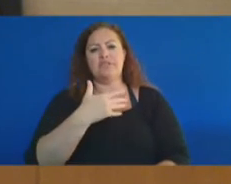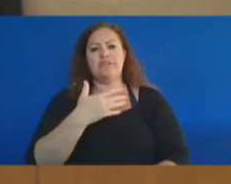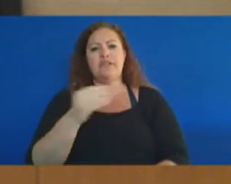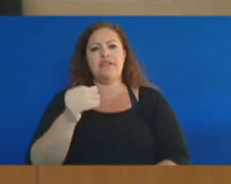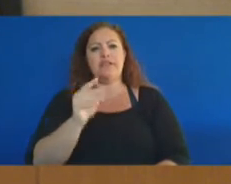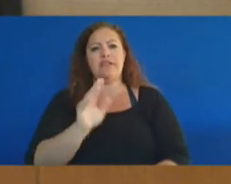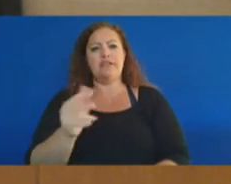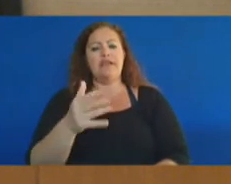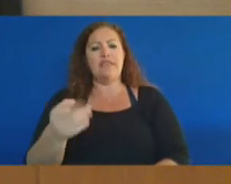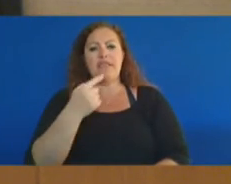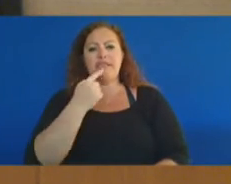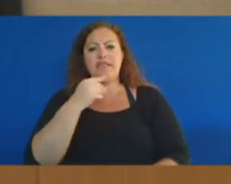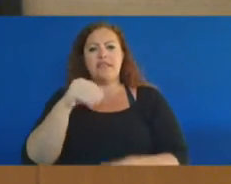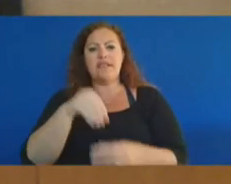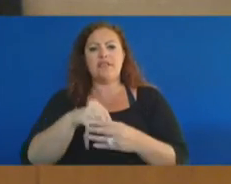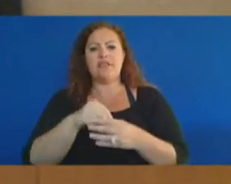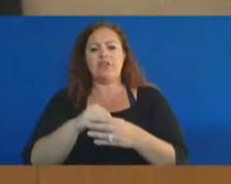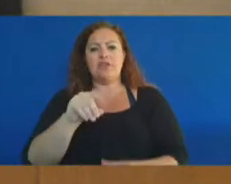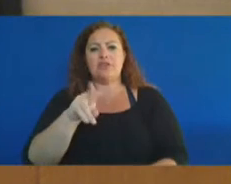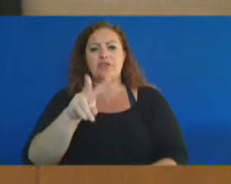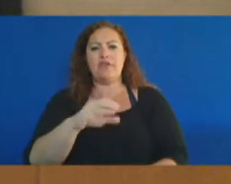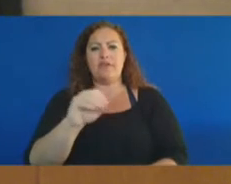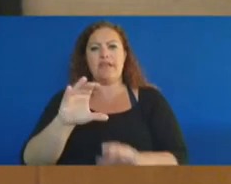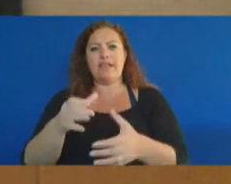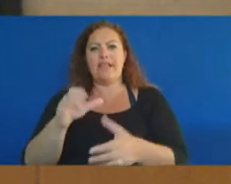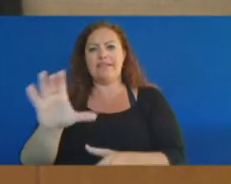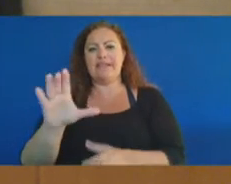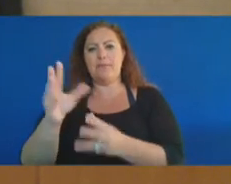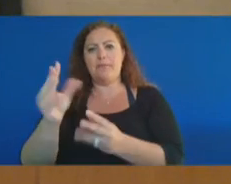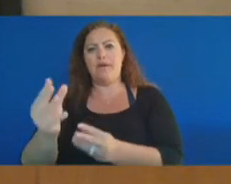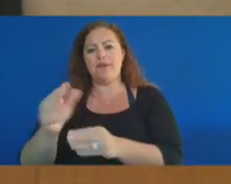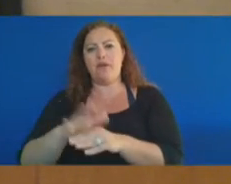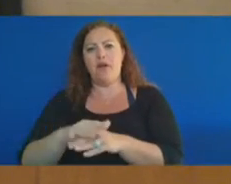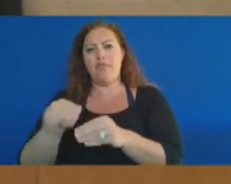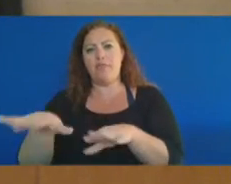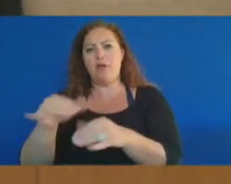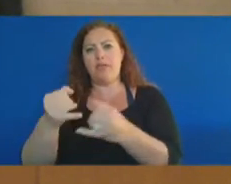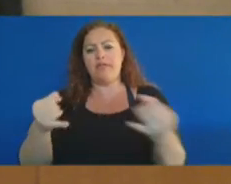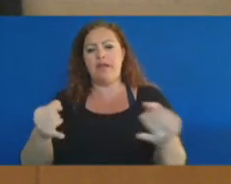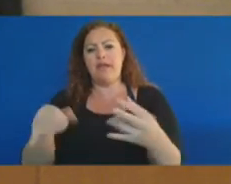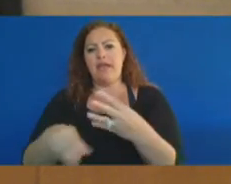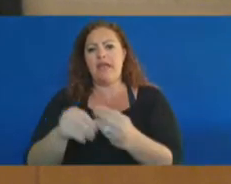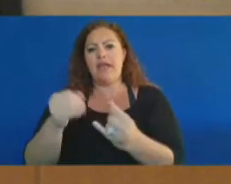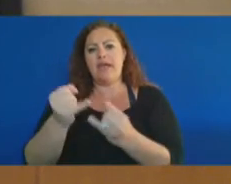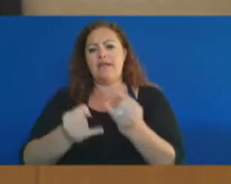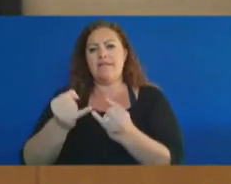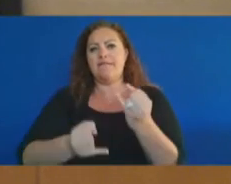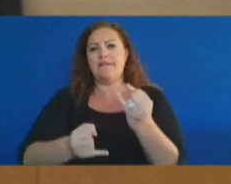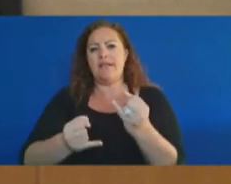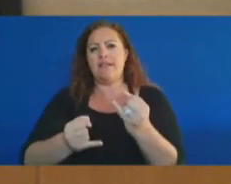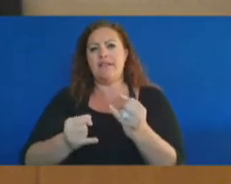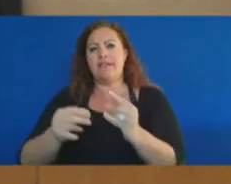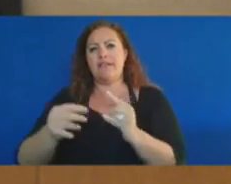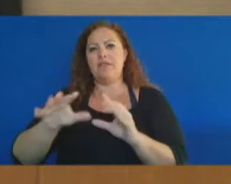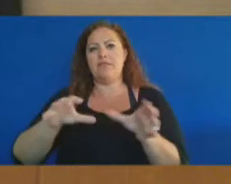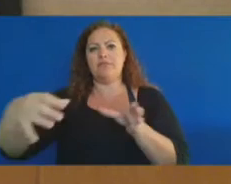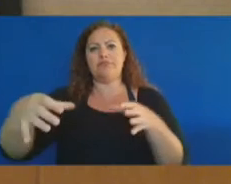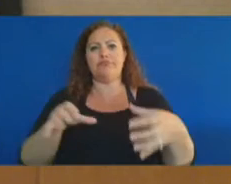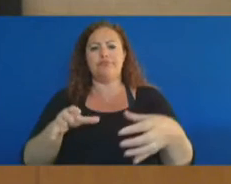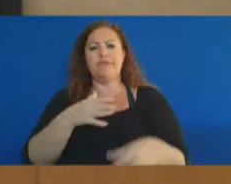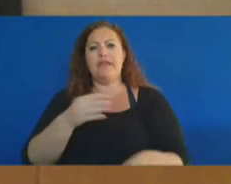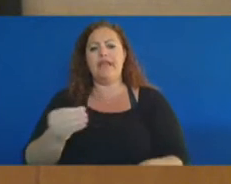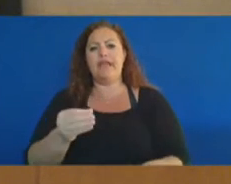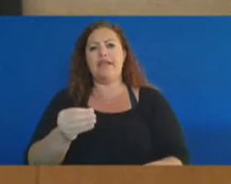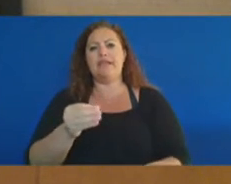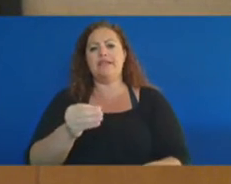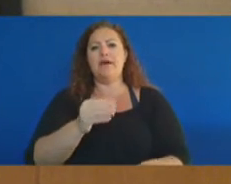drive and Class C buffer along the Eastern property line added a note stating final building orientation and plan multif family designation will